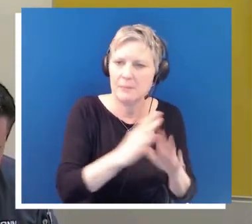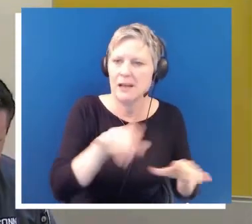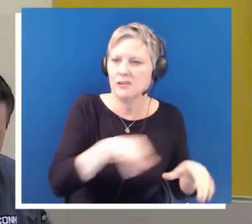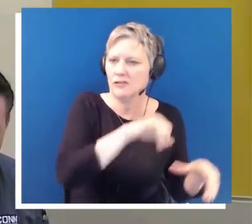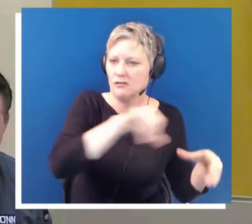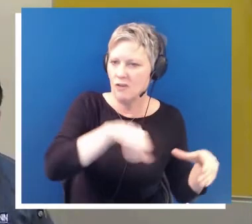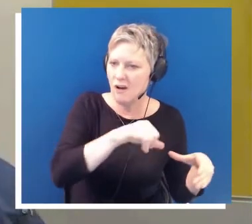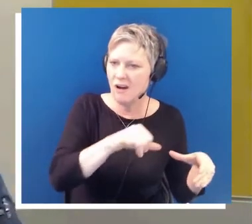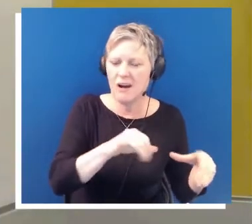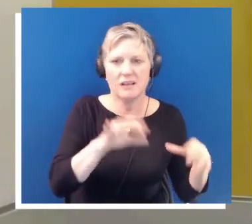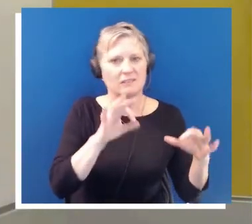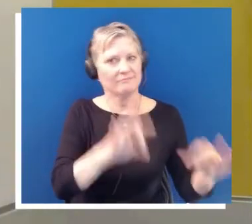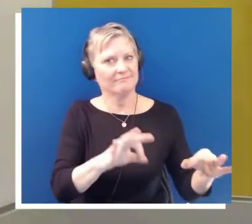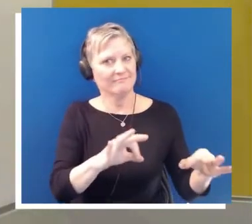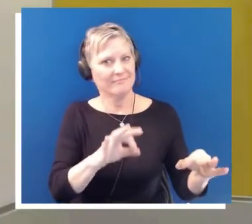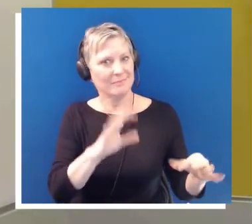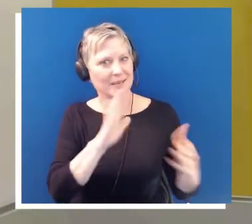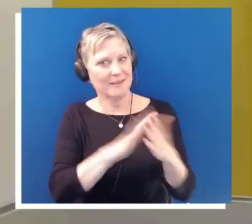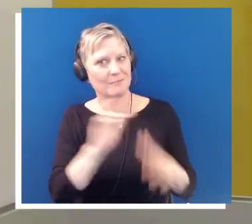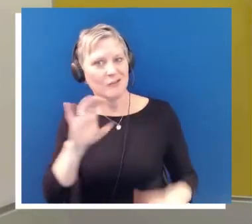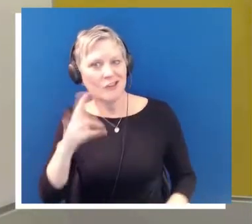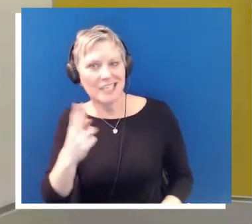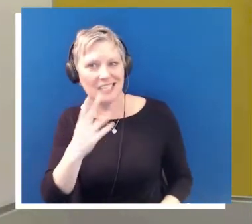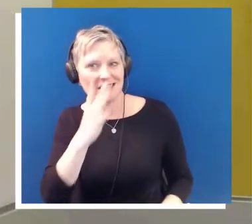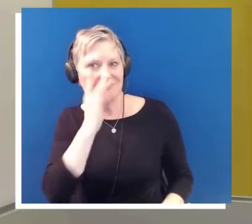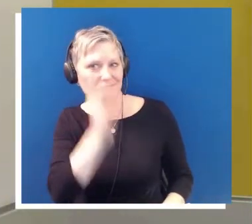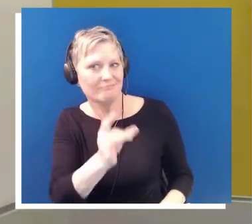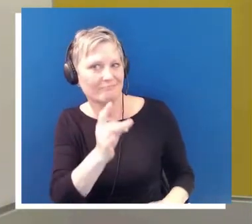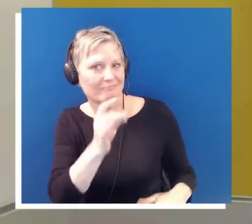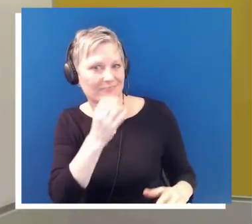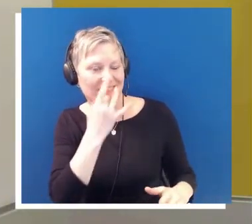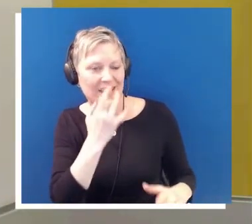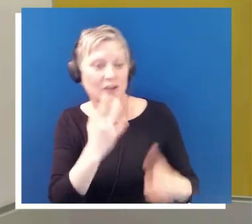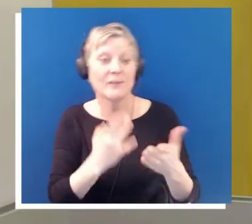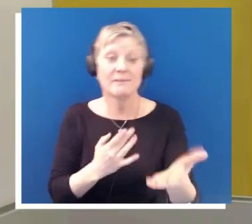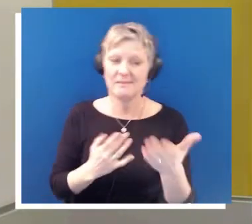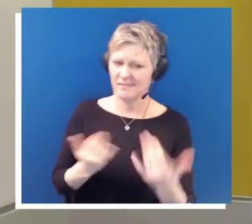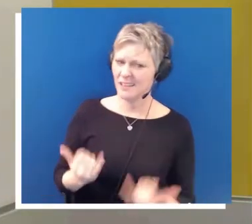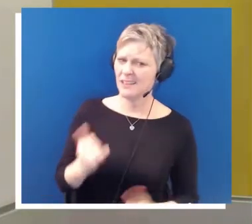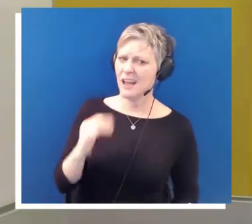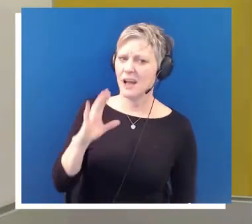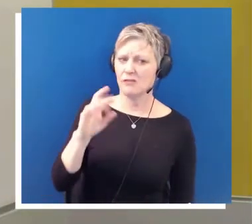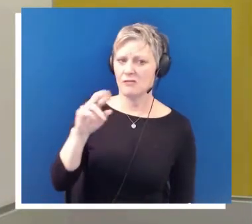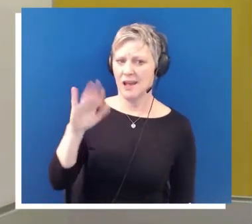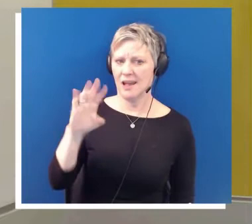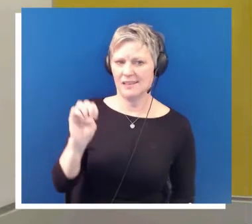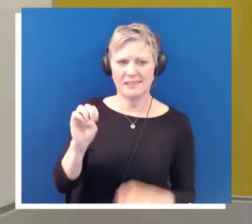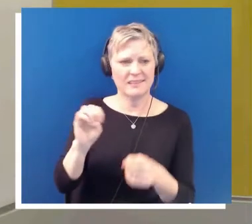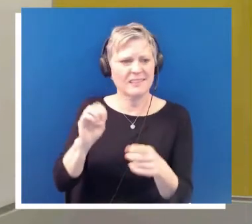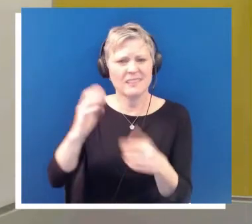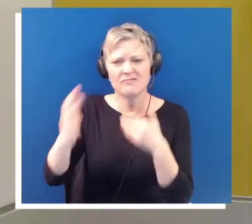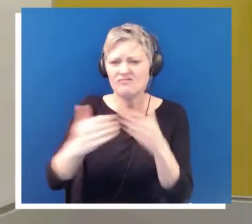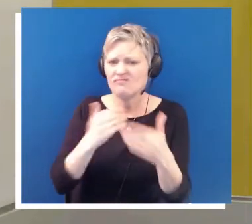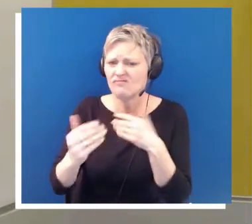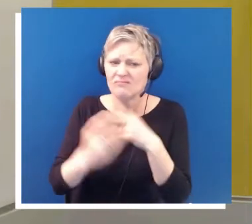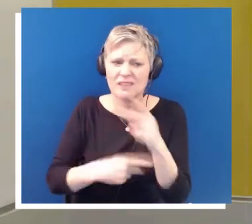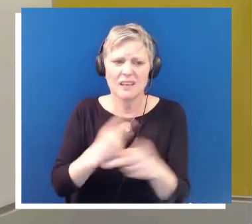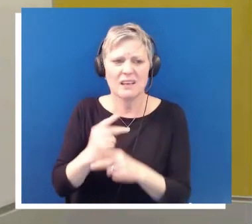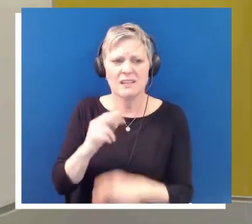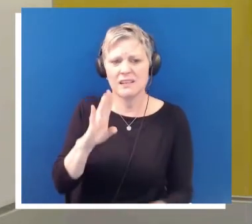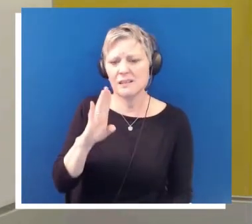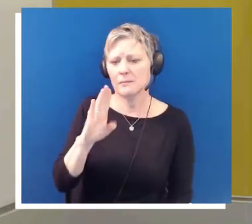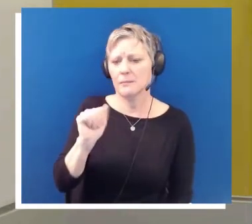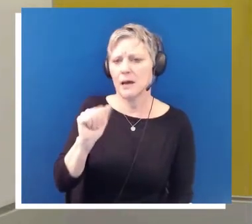All right, here we go. You ready? Rice. I'm using basmati rice, or you can use jasmine rice. It's perfectly fine. I'm using